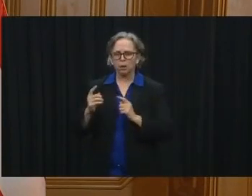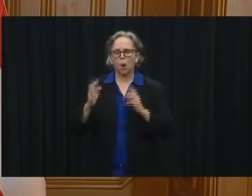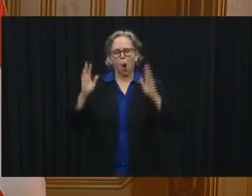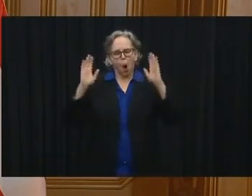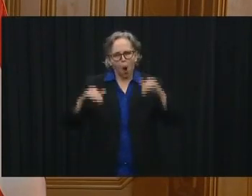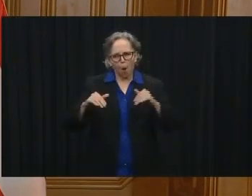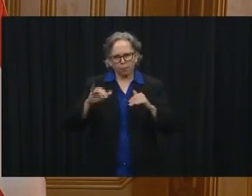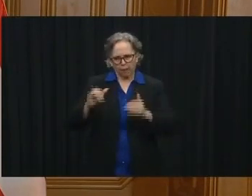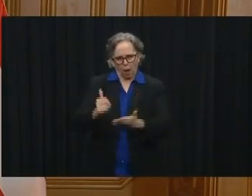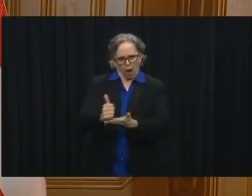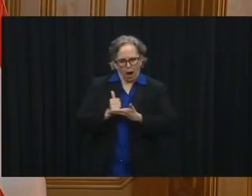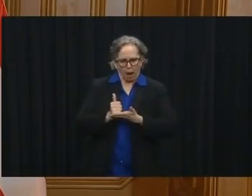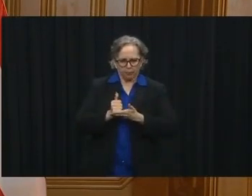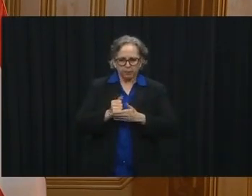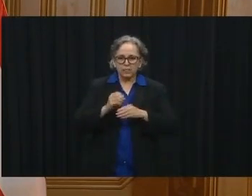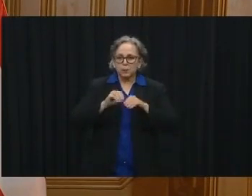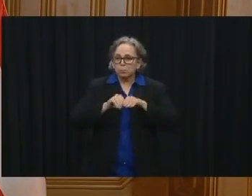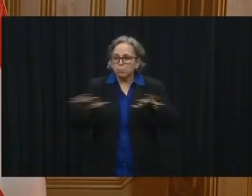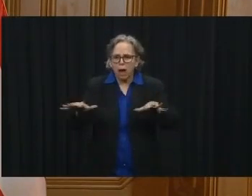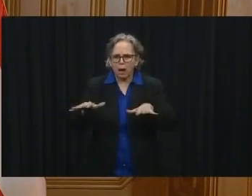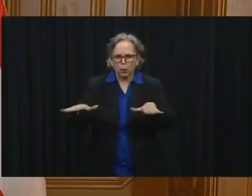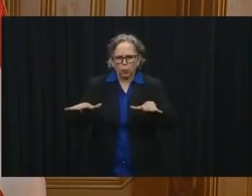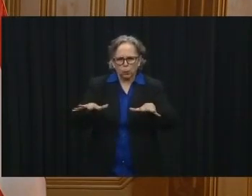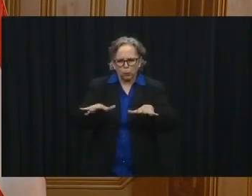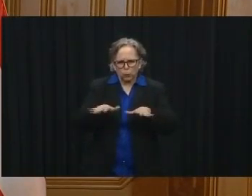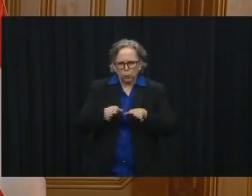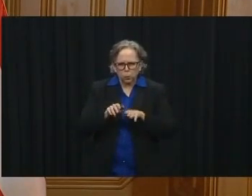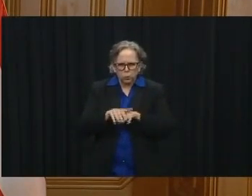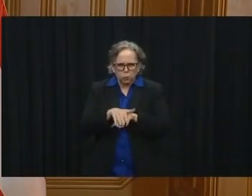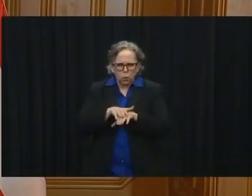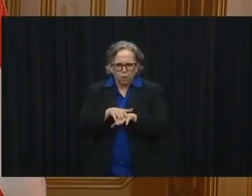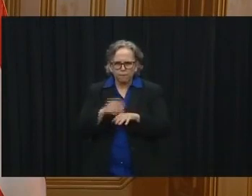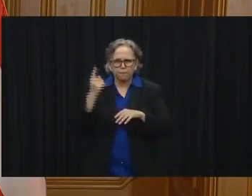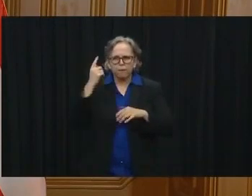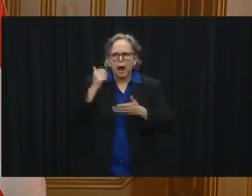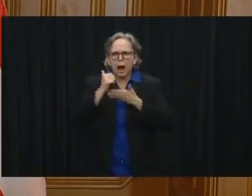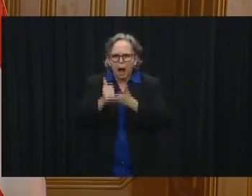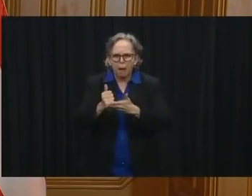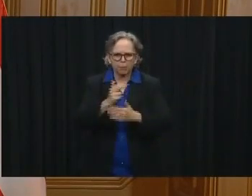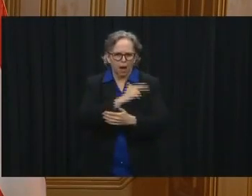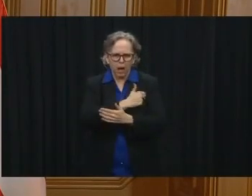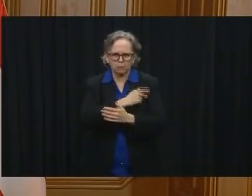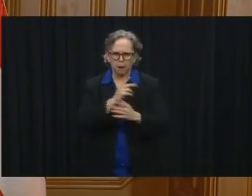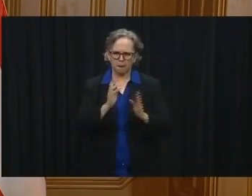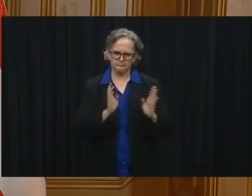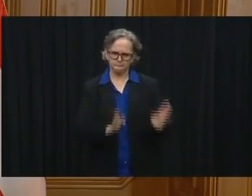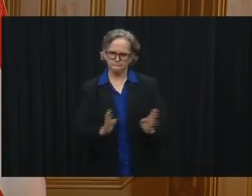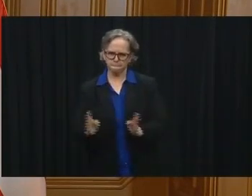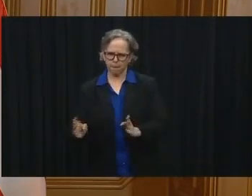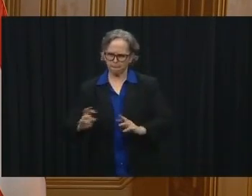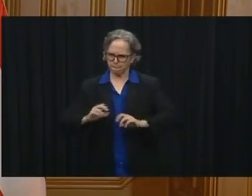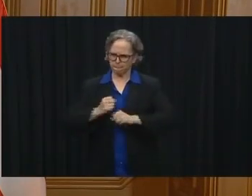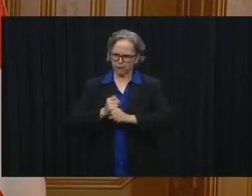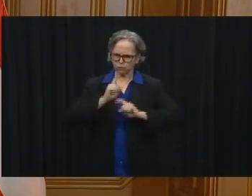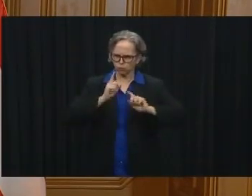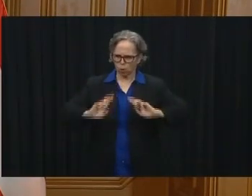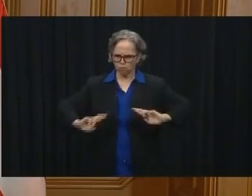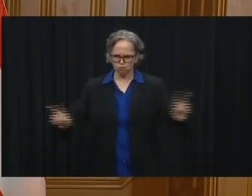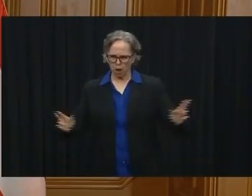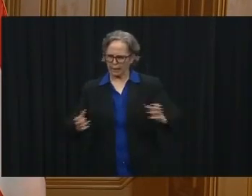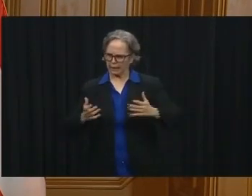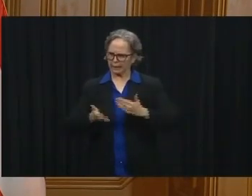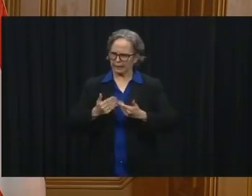hospitals, buys everybody more time so that we can make sure we're up and ready to go when this